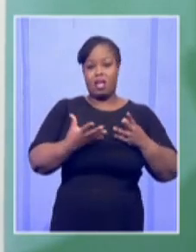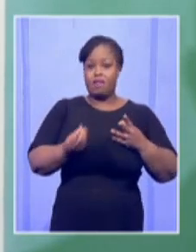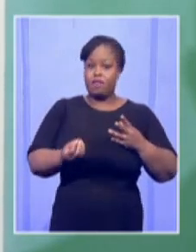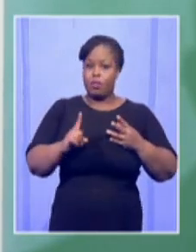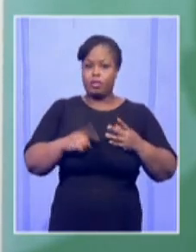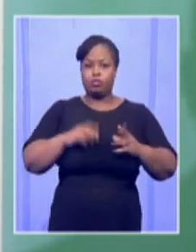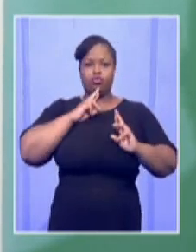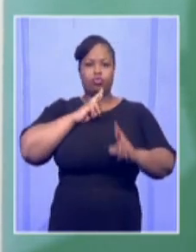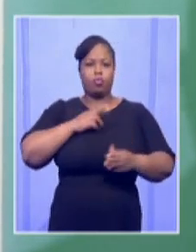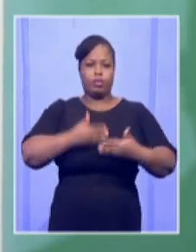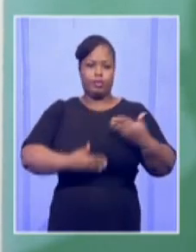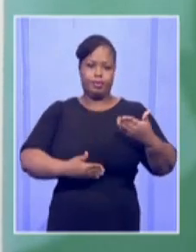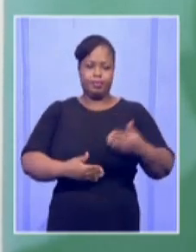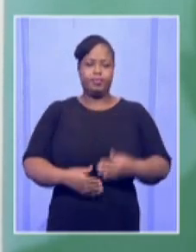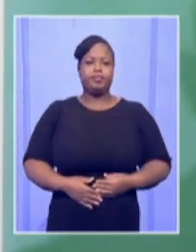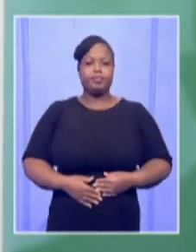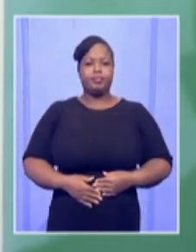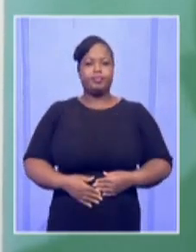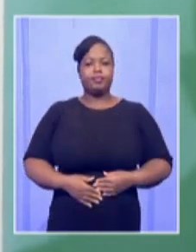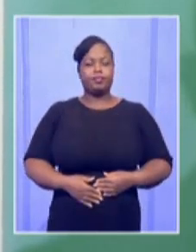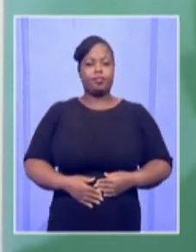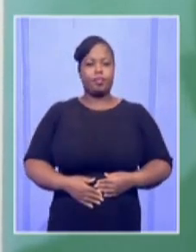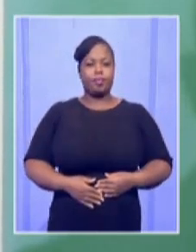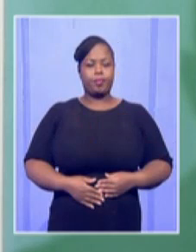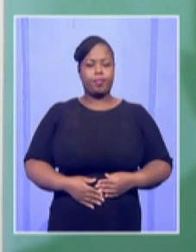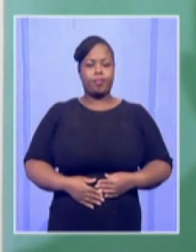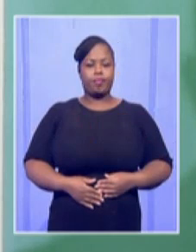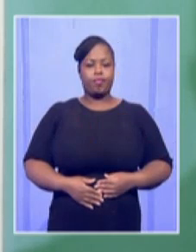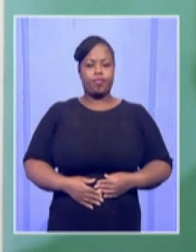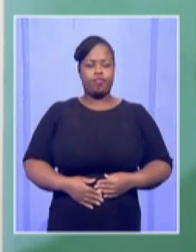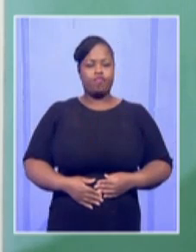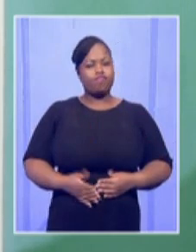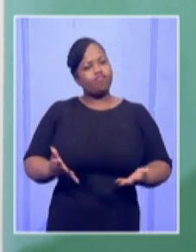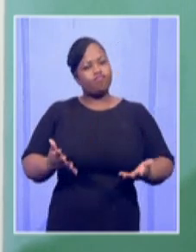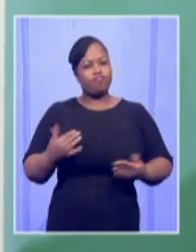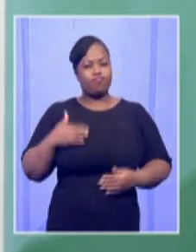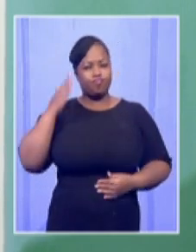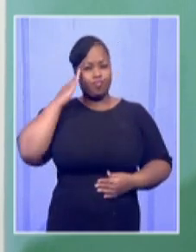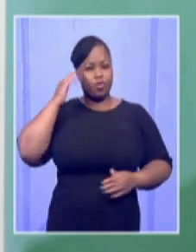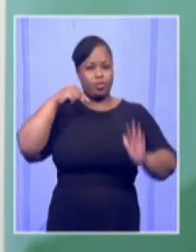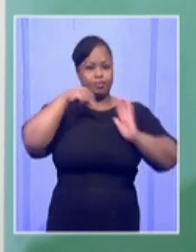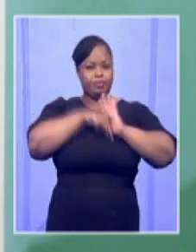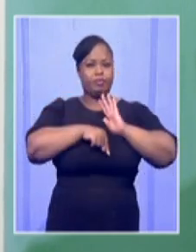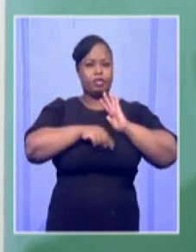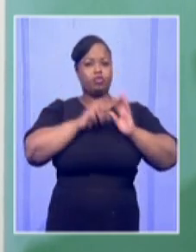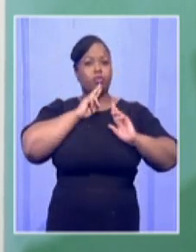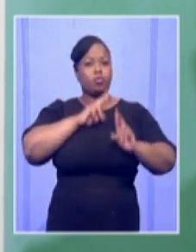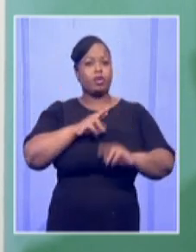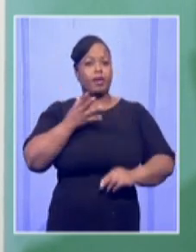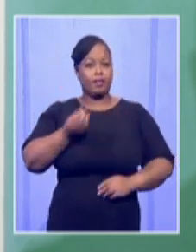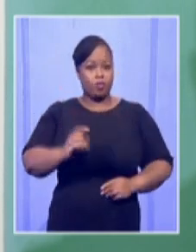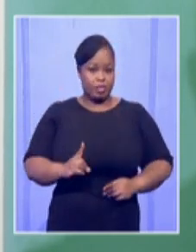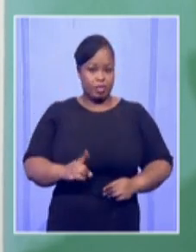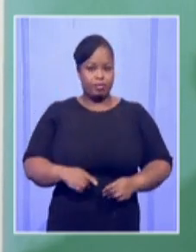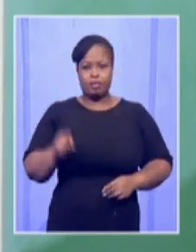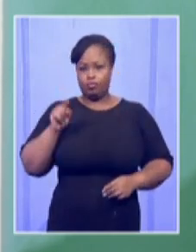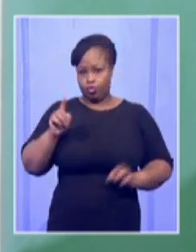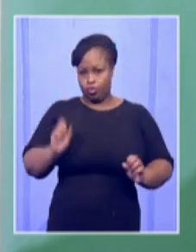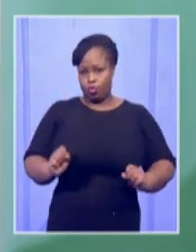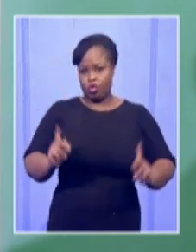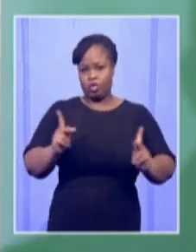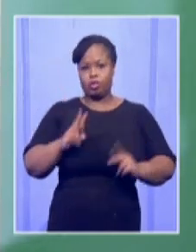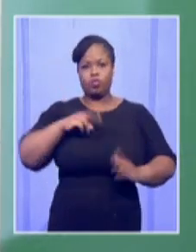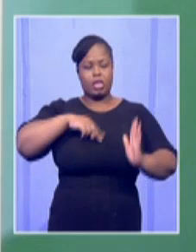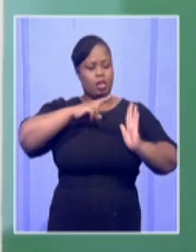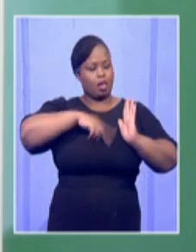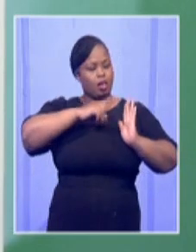to give you a sense of what's contained. You will also get a chance to read the report because we